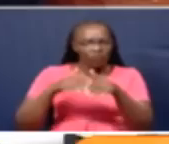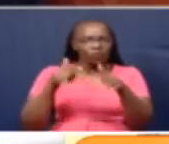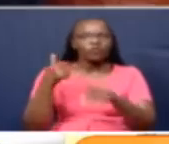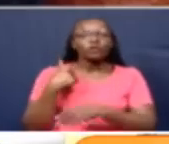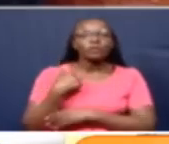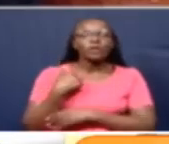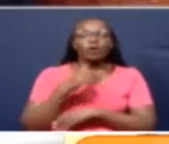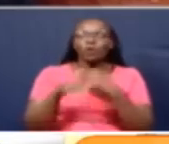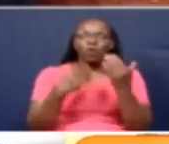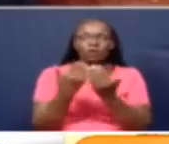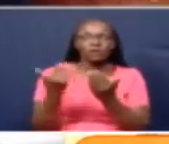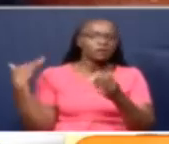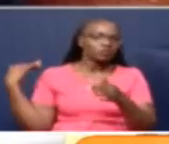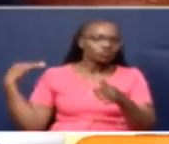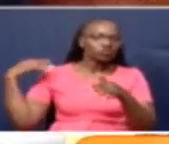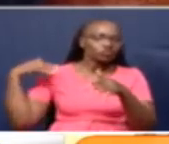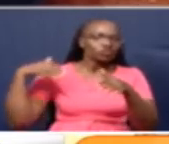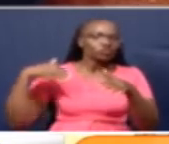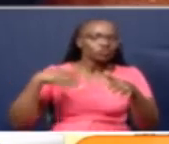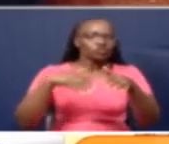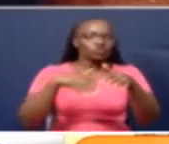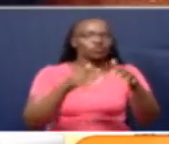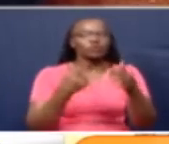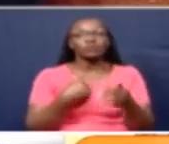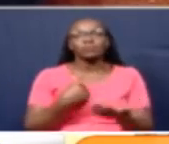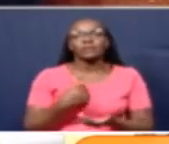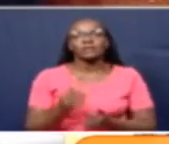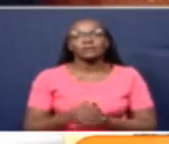the pipe. Yeah, I was the pipe. You know.